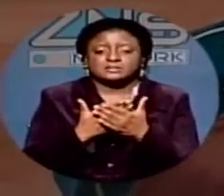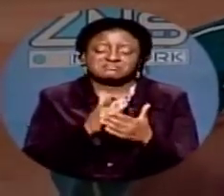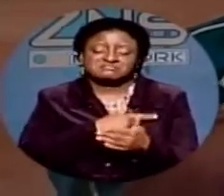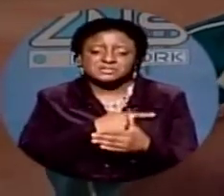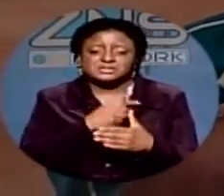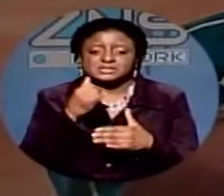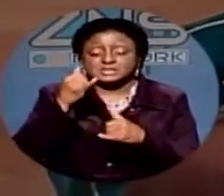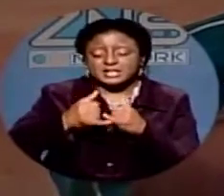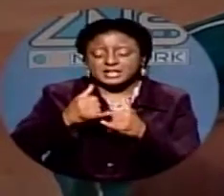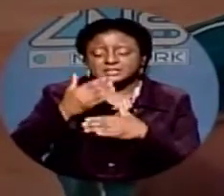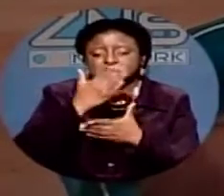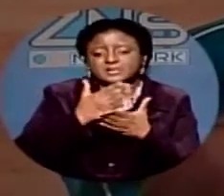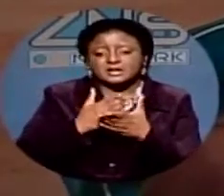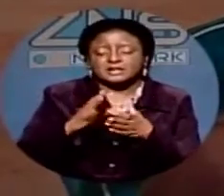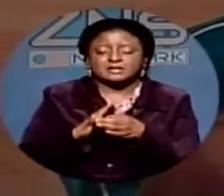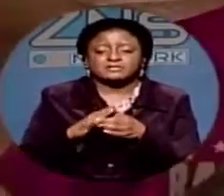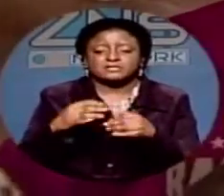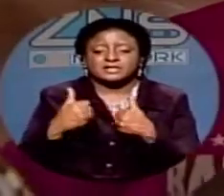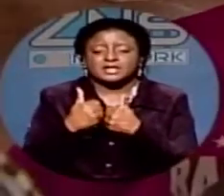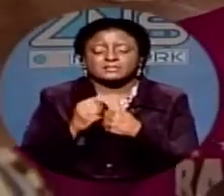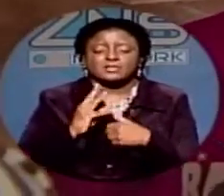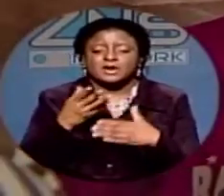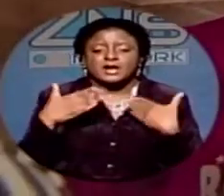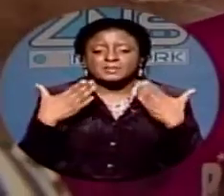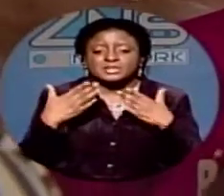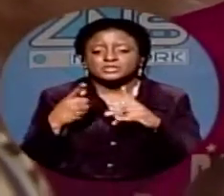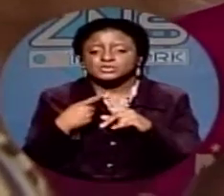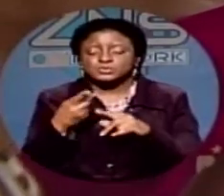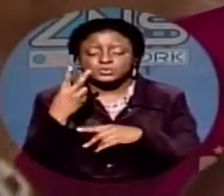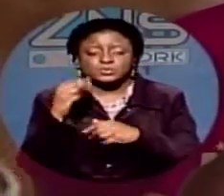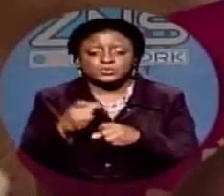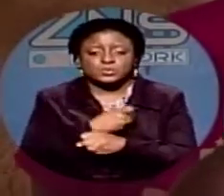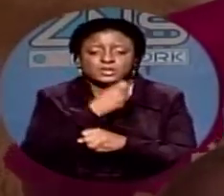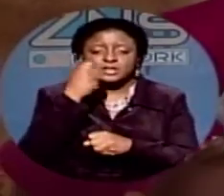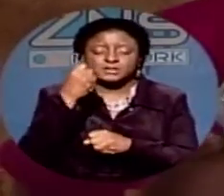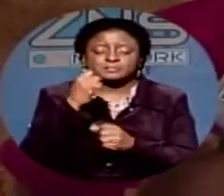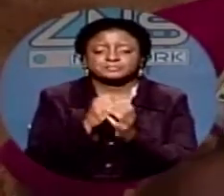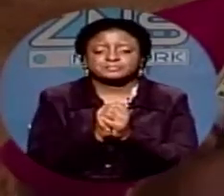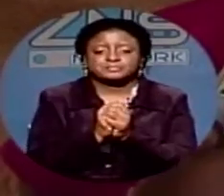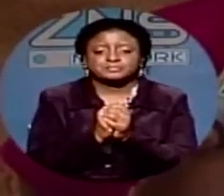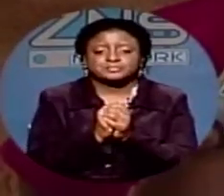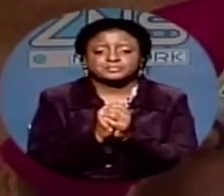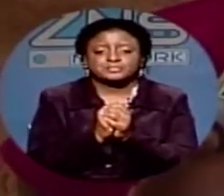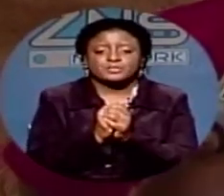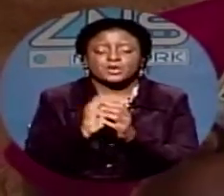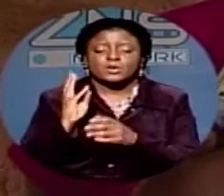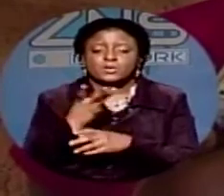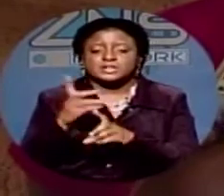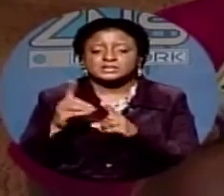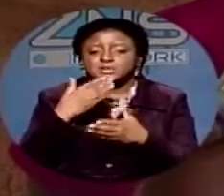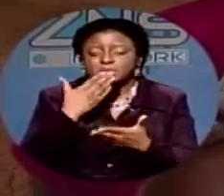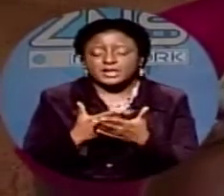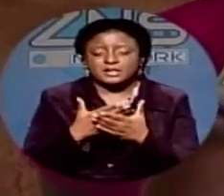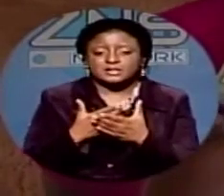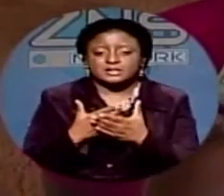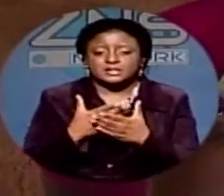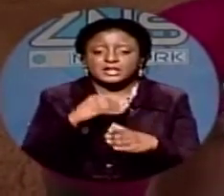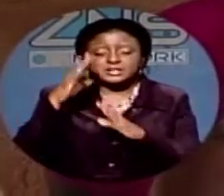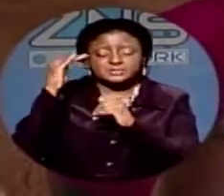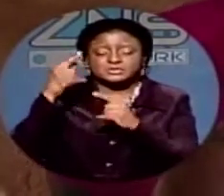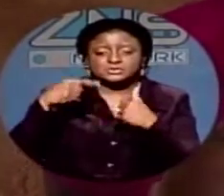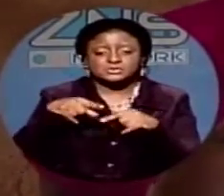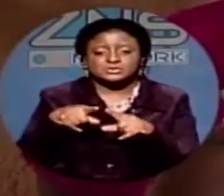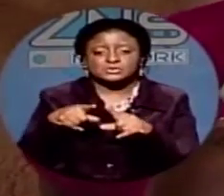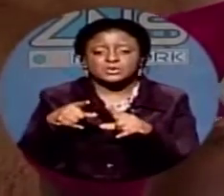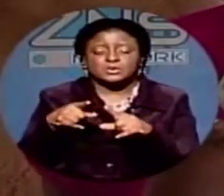But we're happy to have won. We did pretty well, you know, and we expect to go ahead and win the championship and repeat, you know,